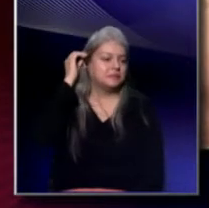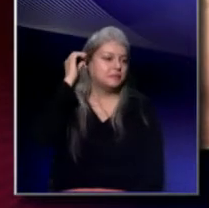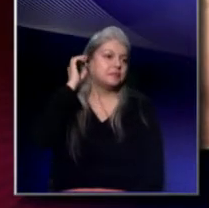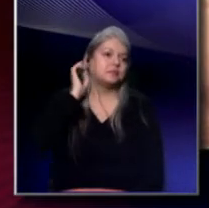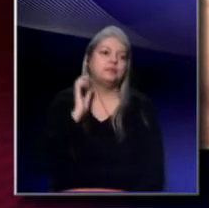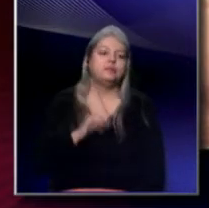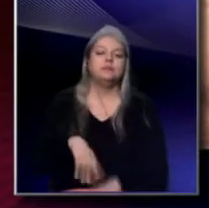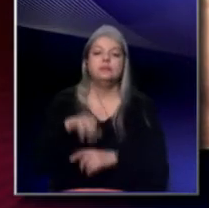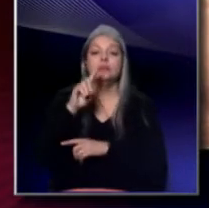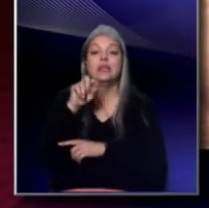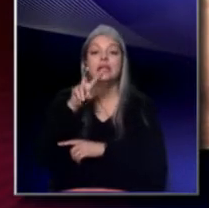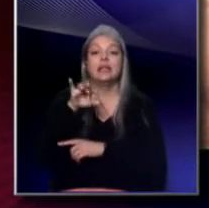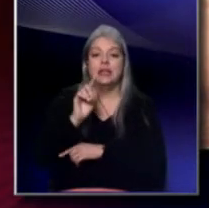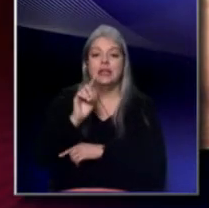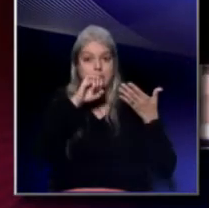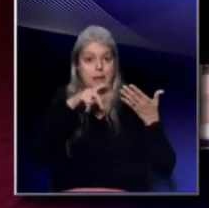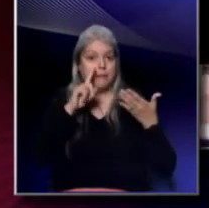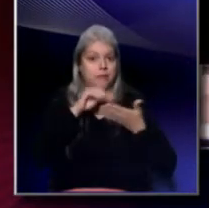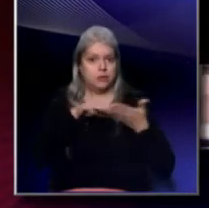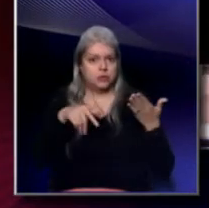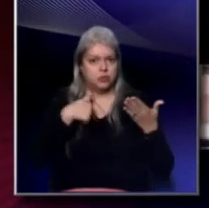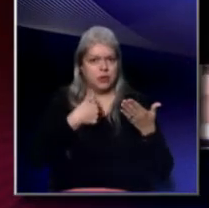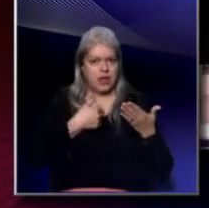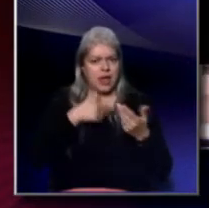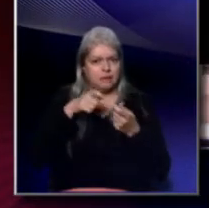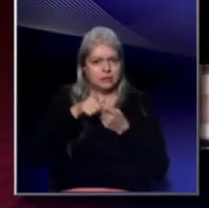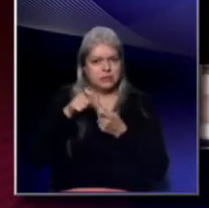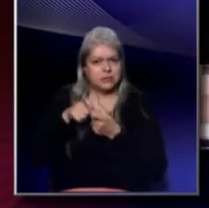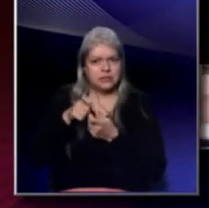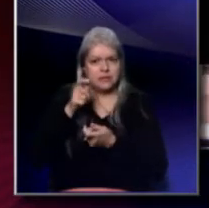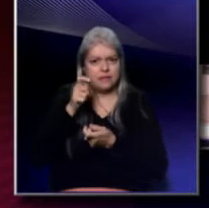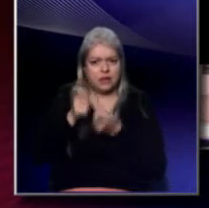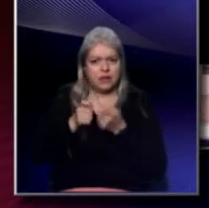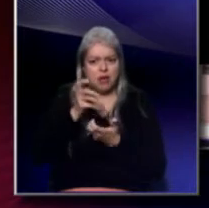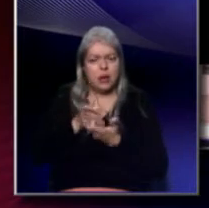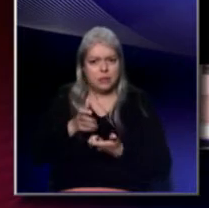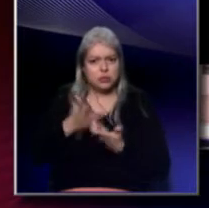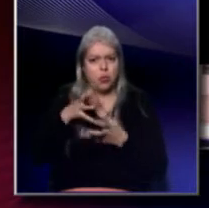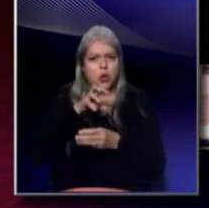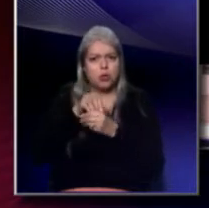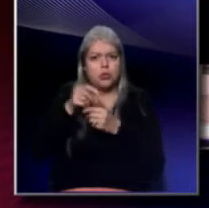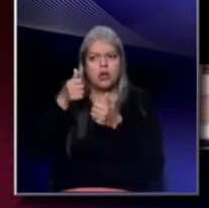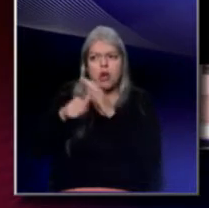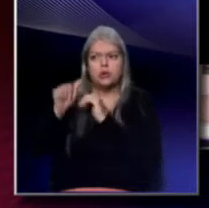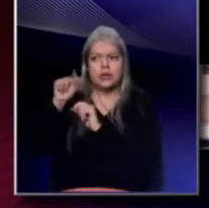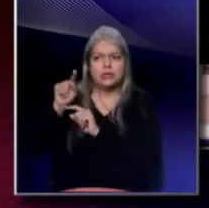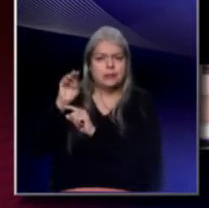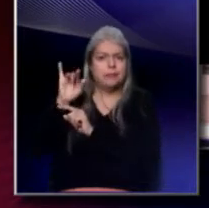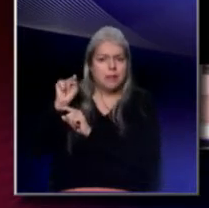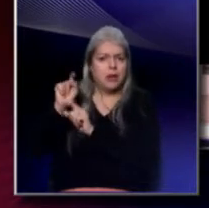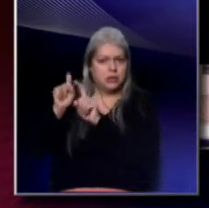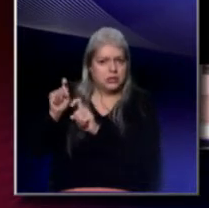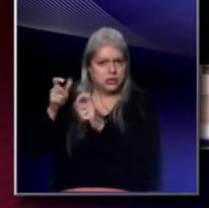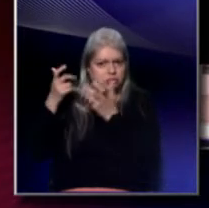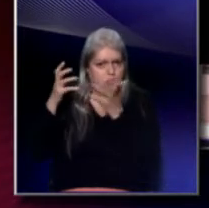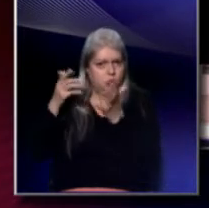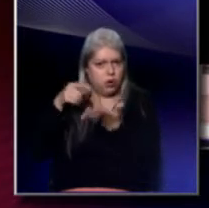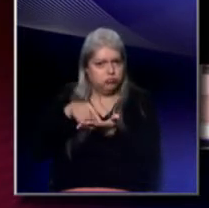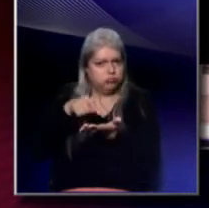Perhaps this is David Nigro. Perhaps this is for accommodations that are included when they take the AZ merit exam.